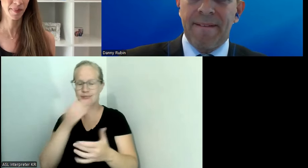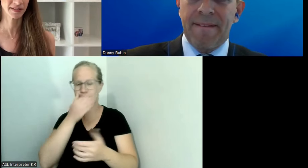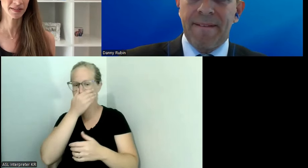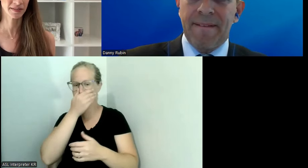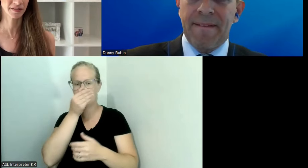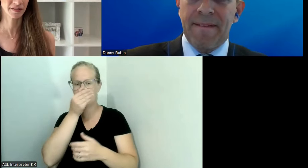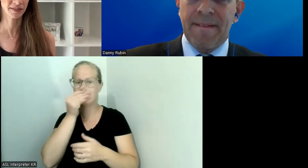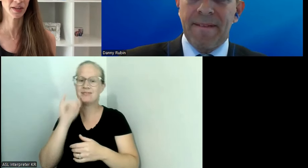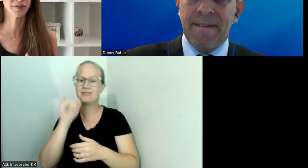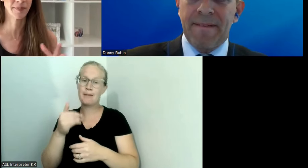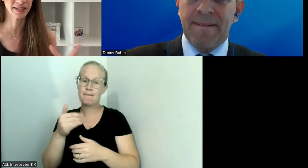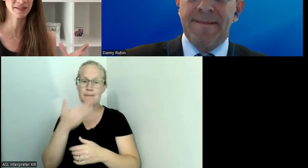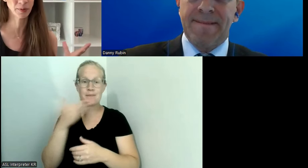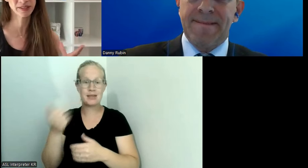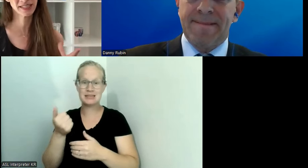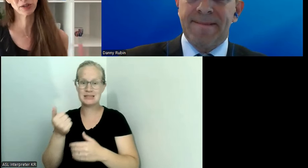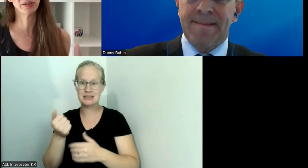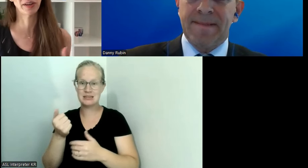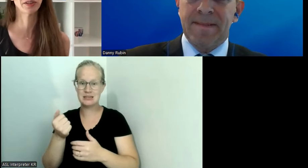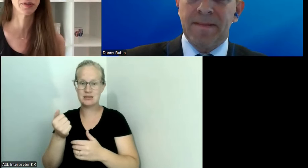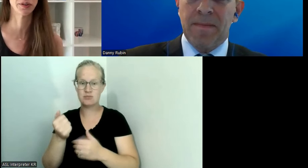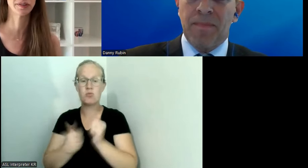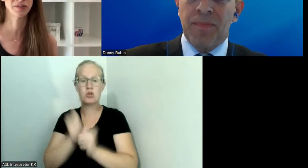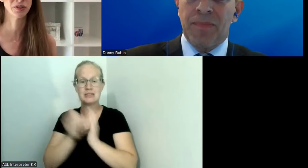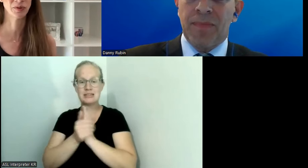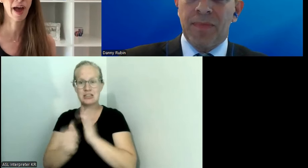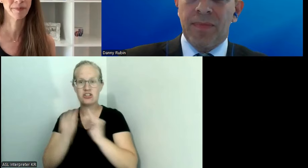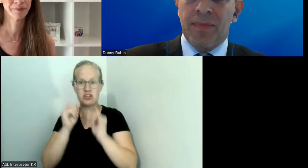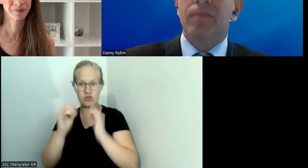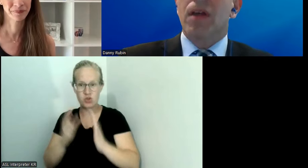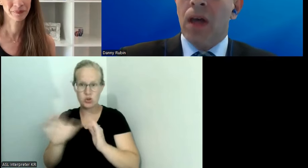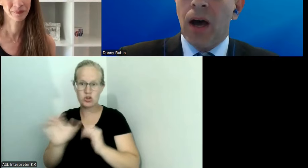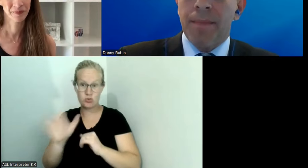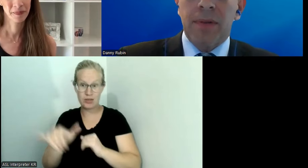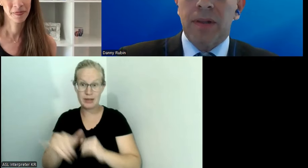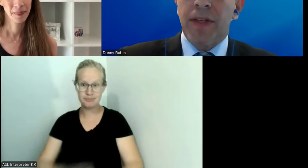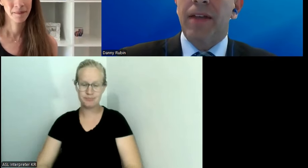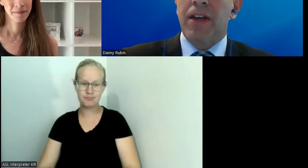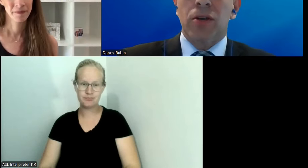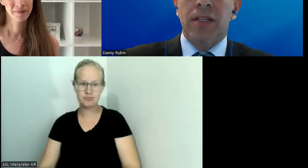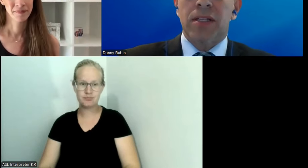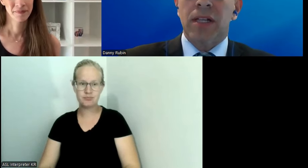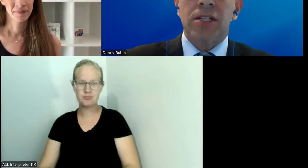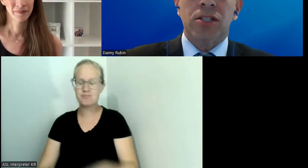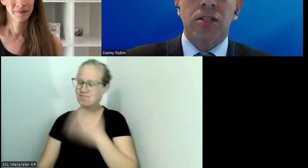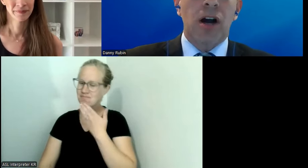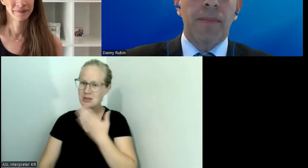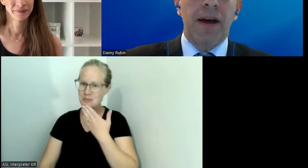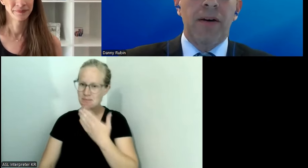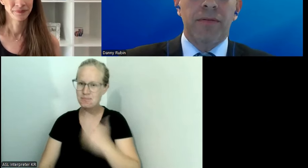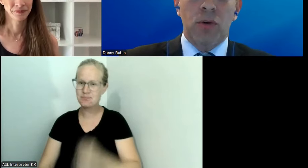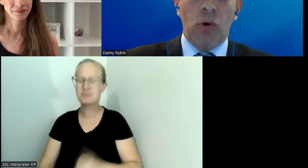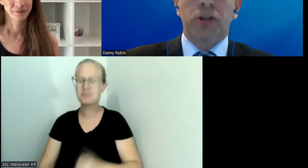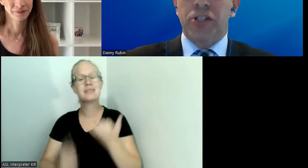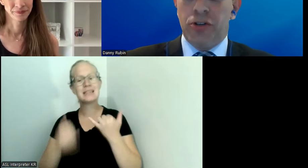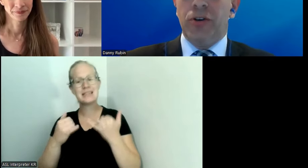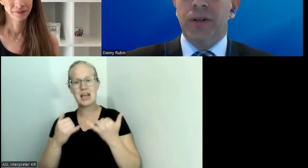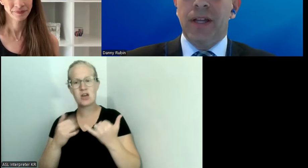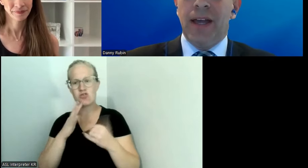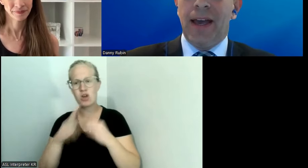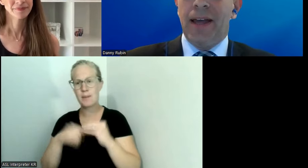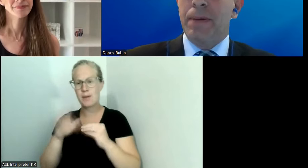the best skill, the best, the most skilled interviewers do that. Um, thank you. Let's, let's talk about the